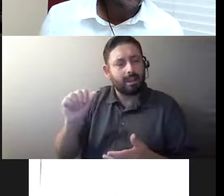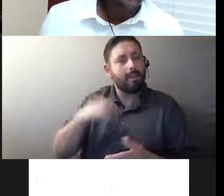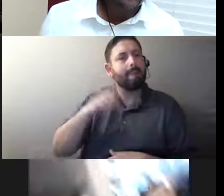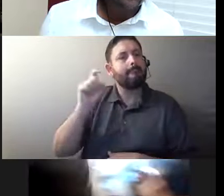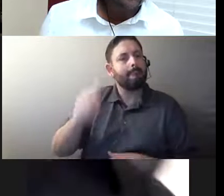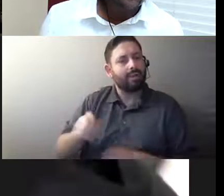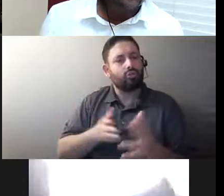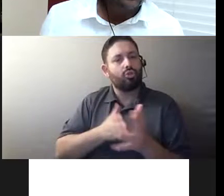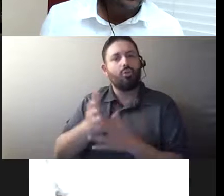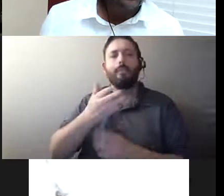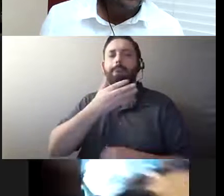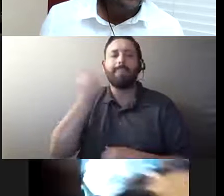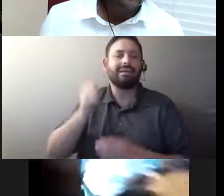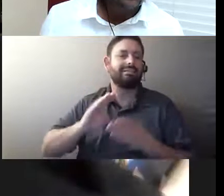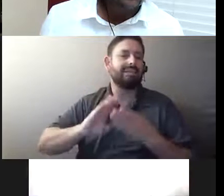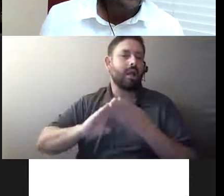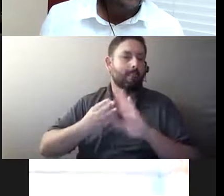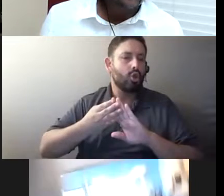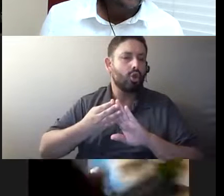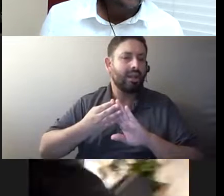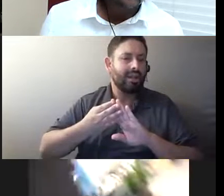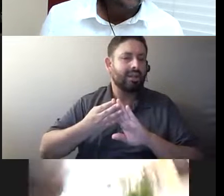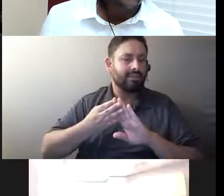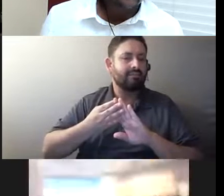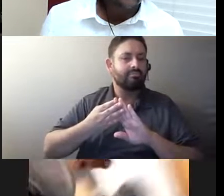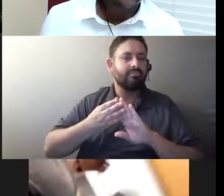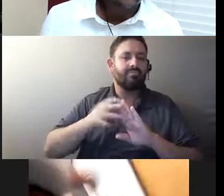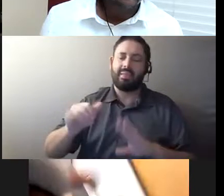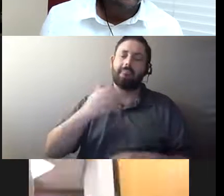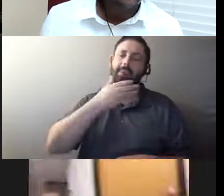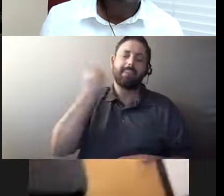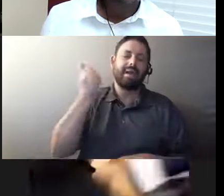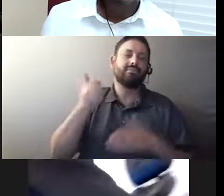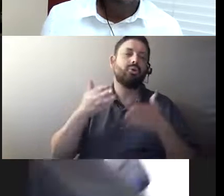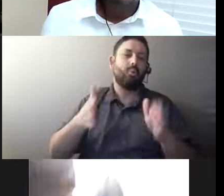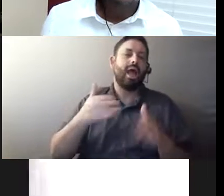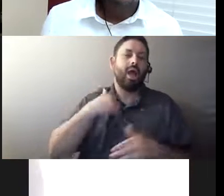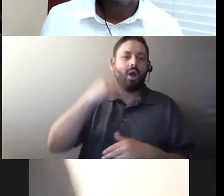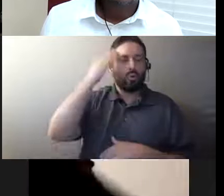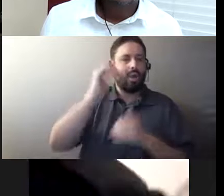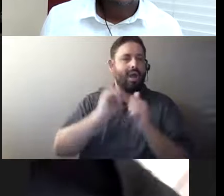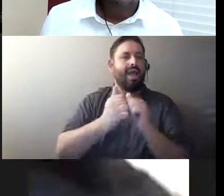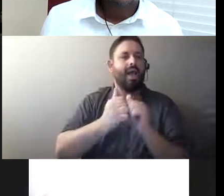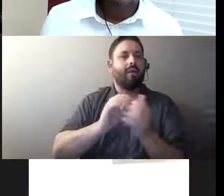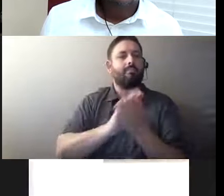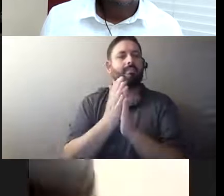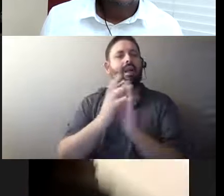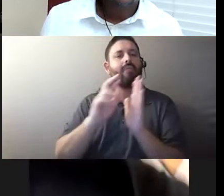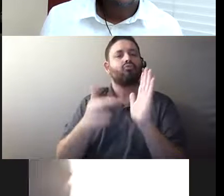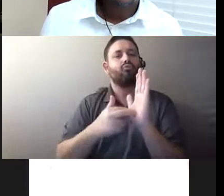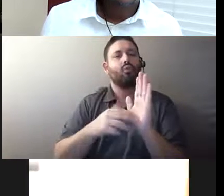business practices or best community practices. And that's the best way I know how to be a role model. You have 10